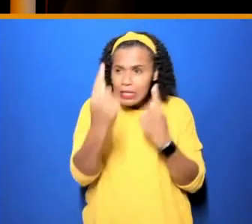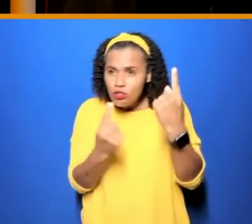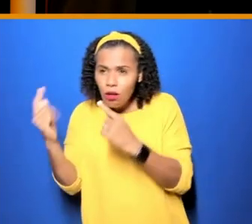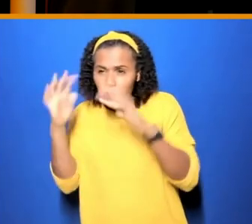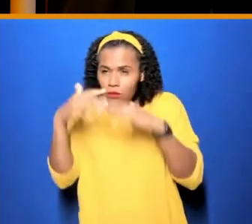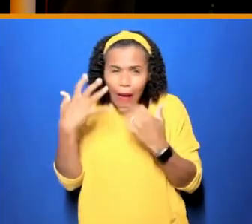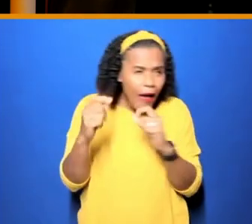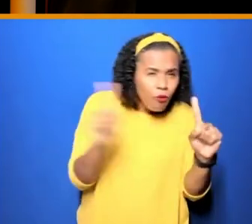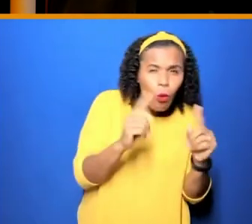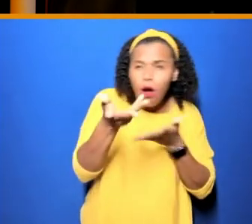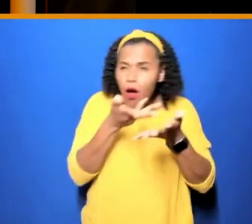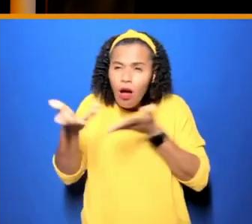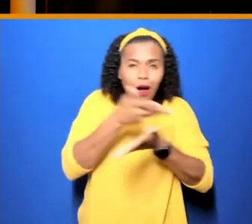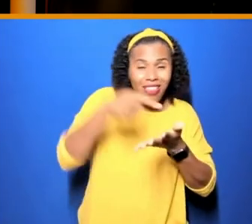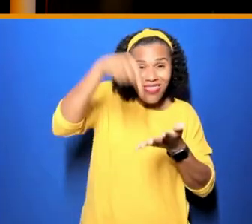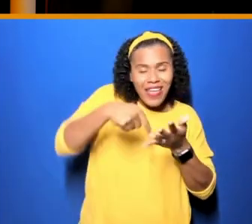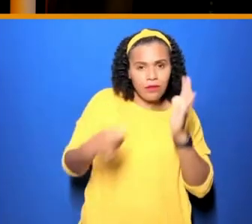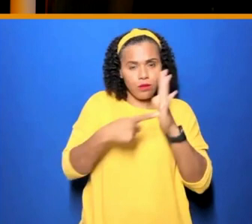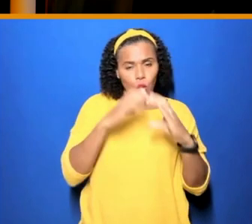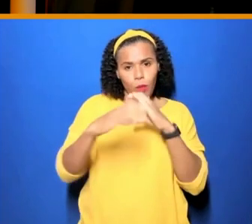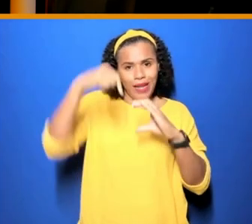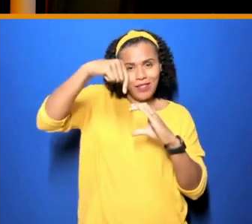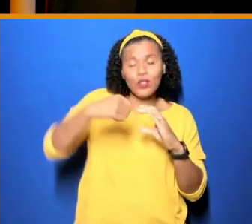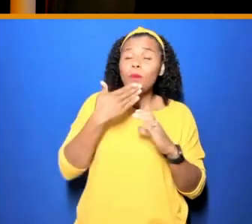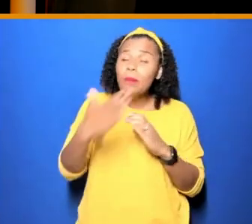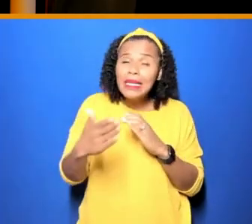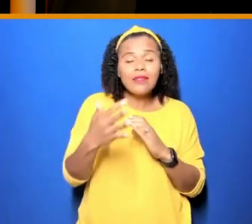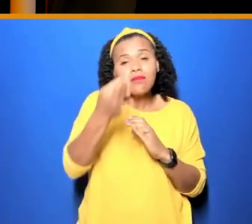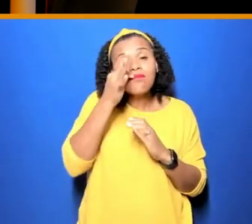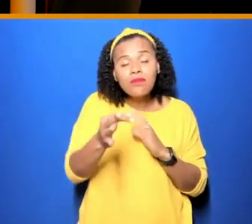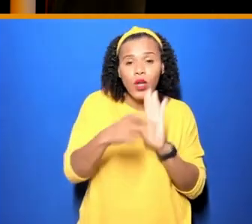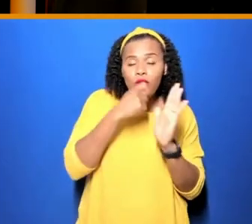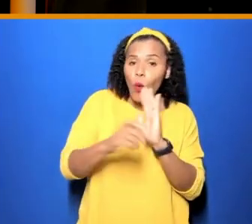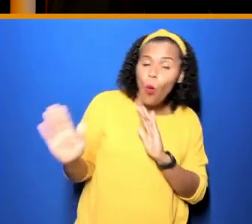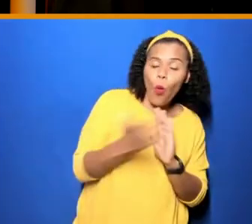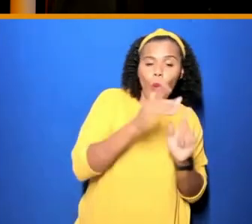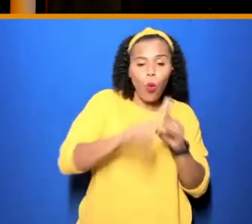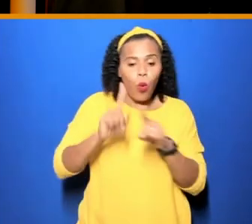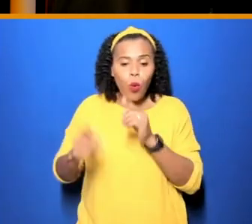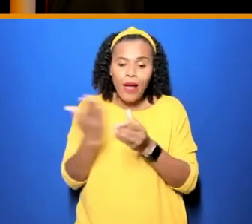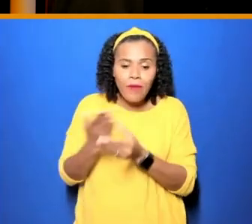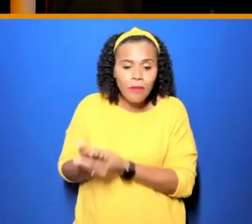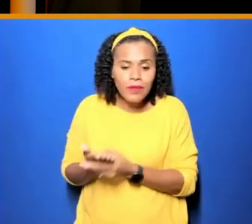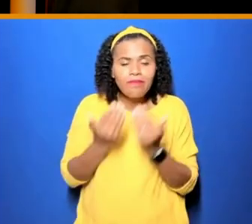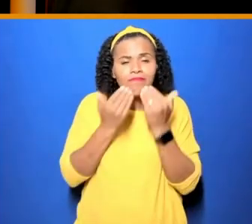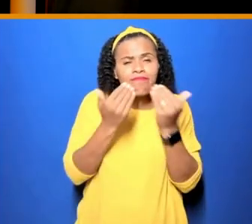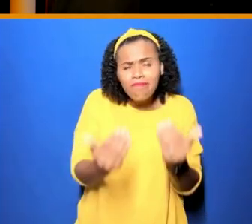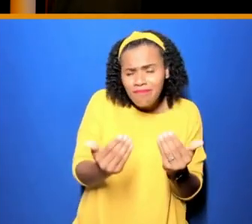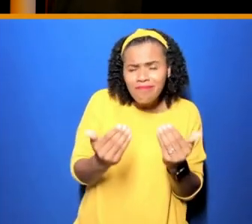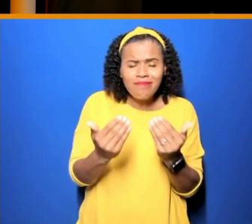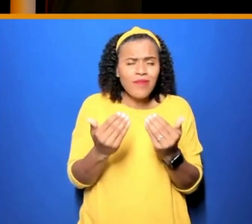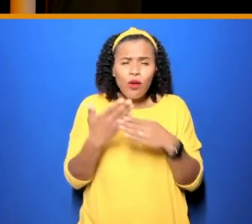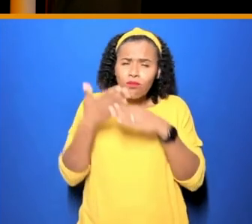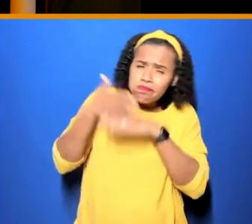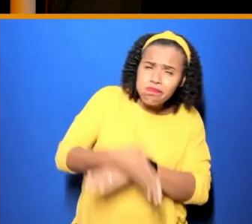really useful. So please, conference, vote for all the amendments. Thank you to everybody involved. The work you've put in is phenomenal. Make sure you get a